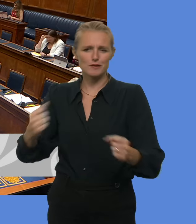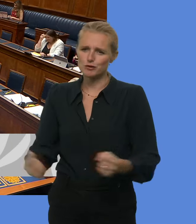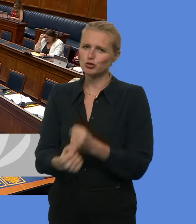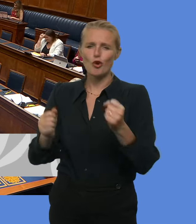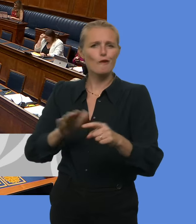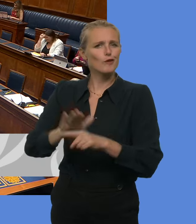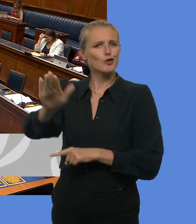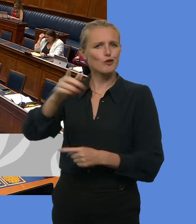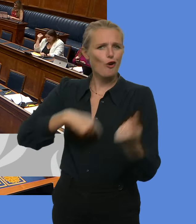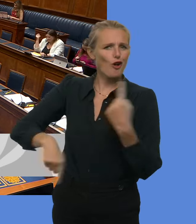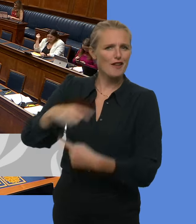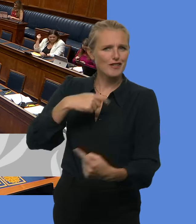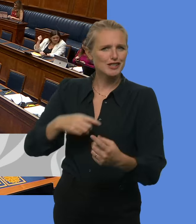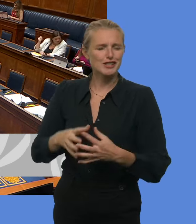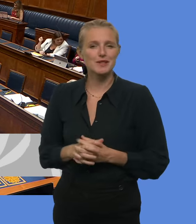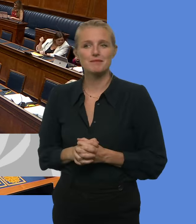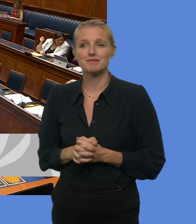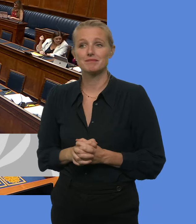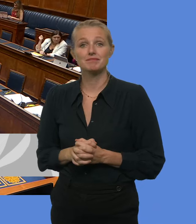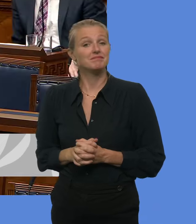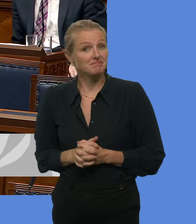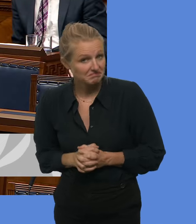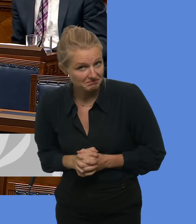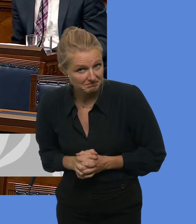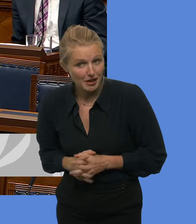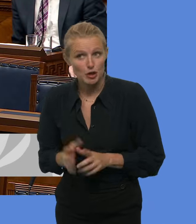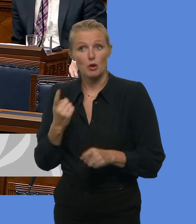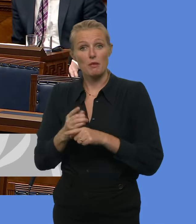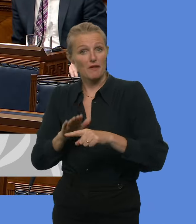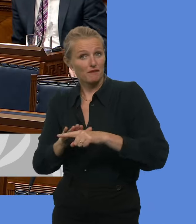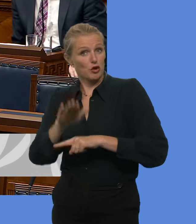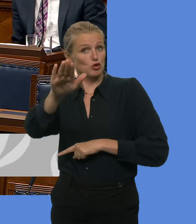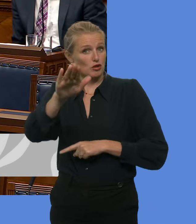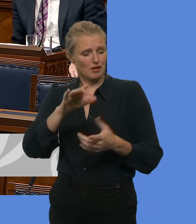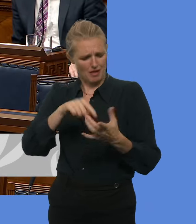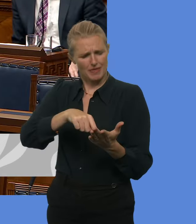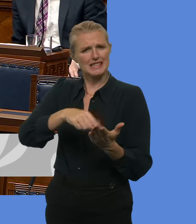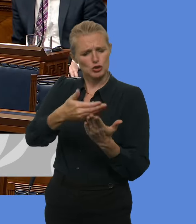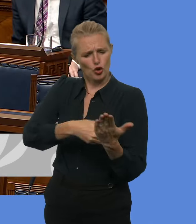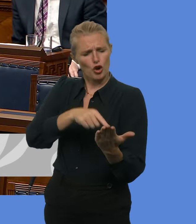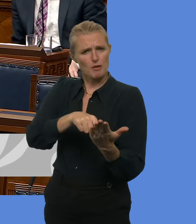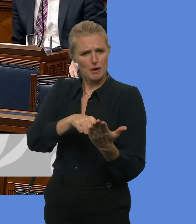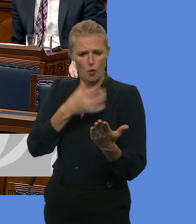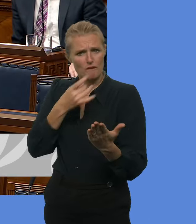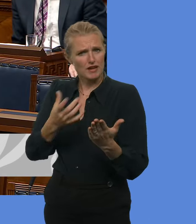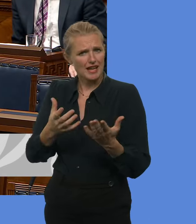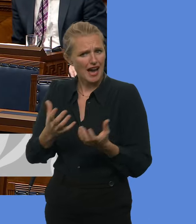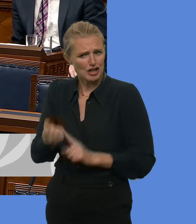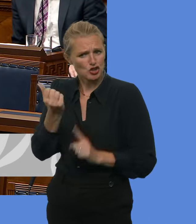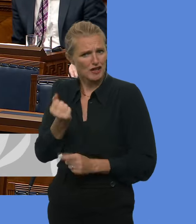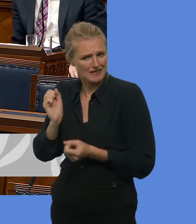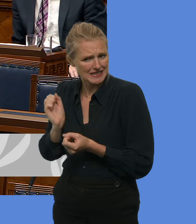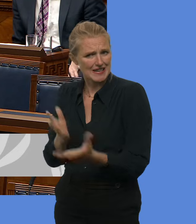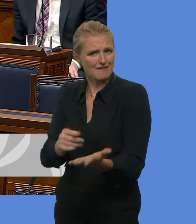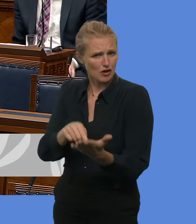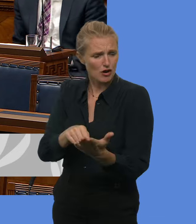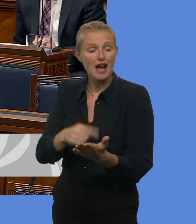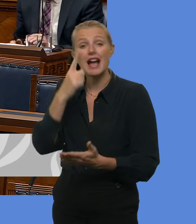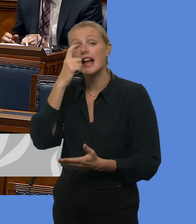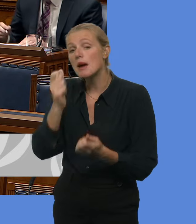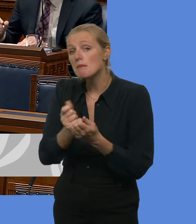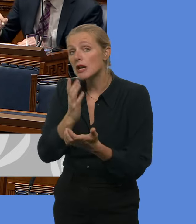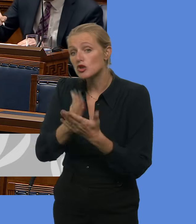In the spirit of looking forward and delivering what's in this document, and hopefully it'll get a bit more specific, can you confirm now, Deputy First Minister, that you will be here for the